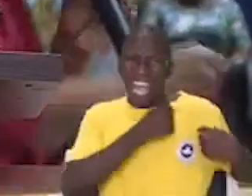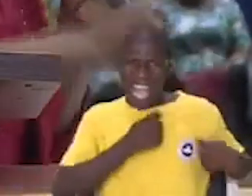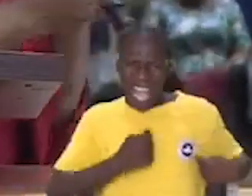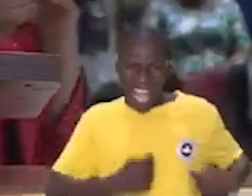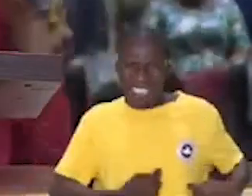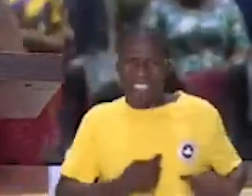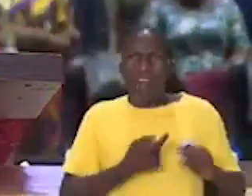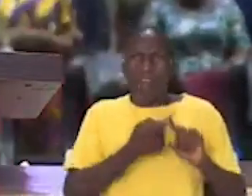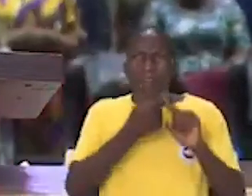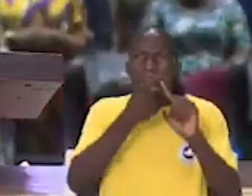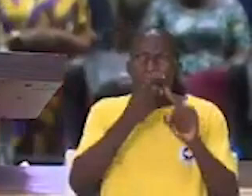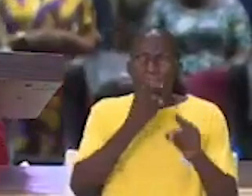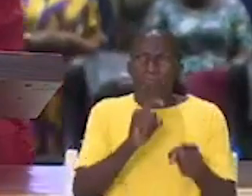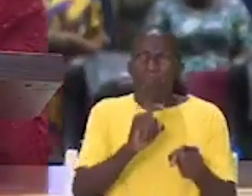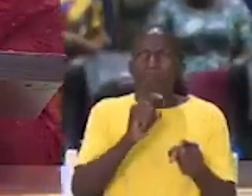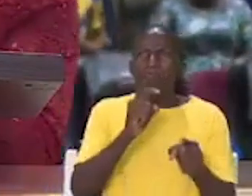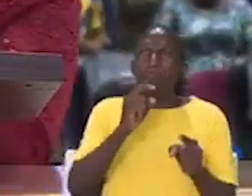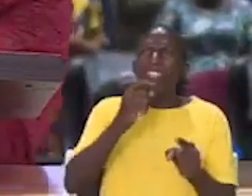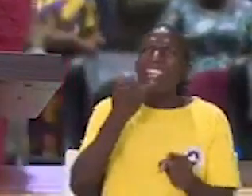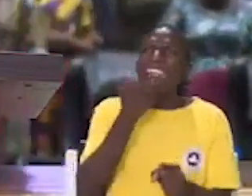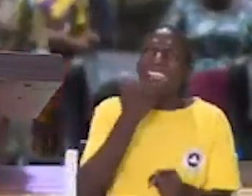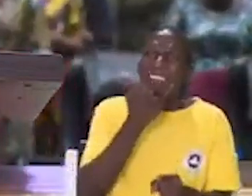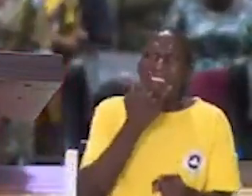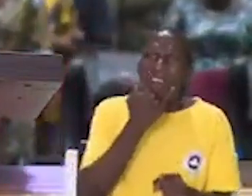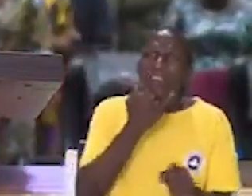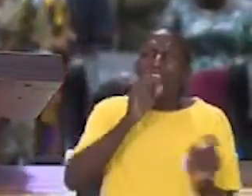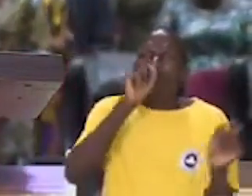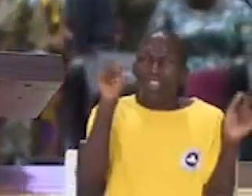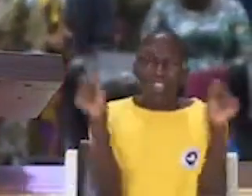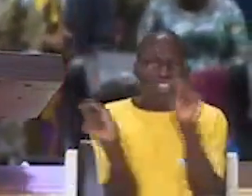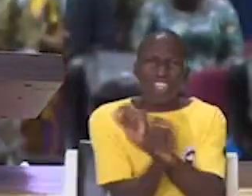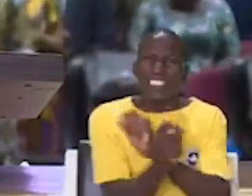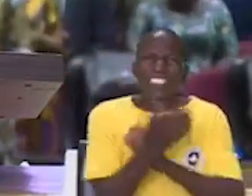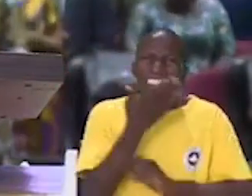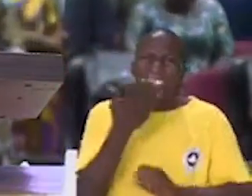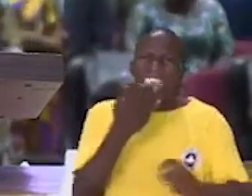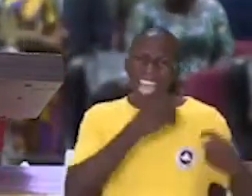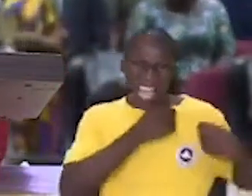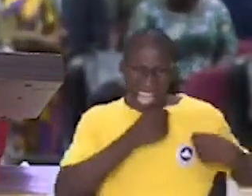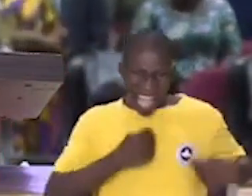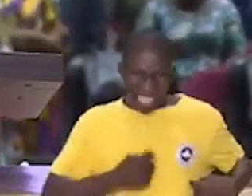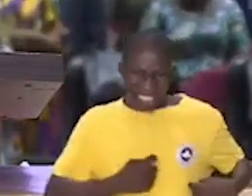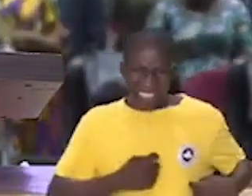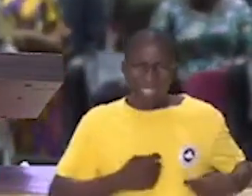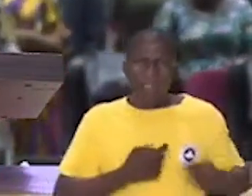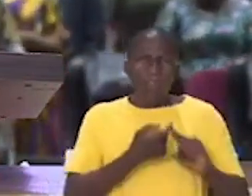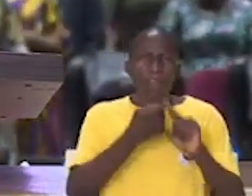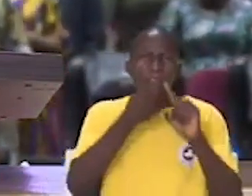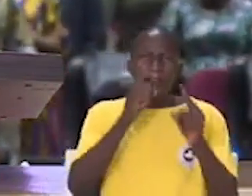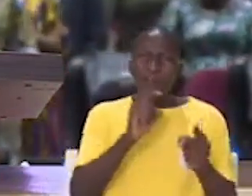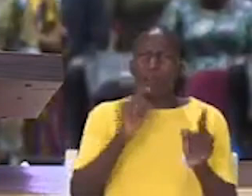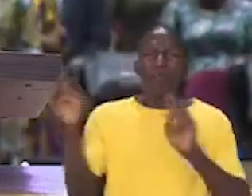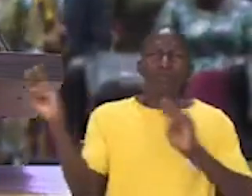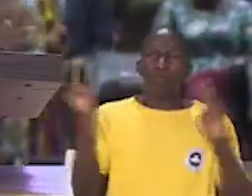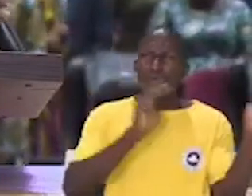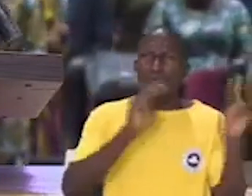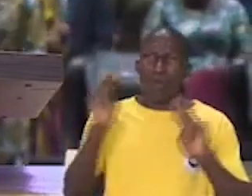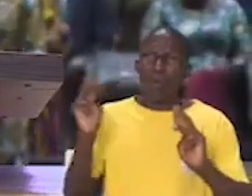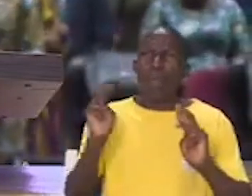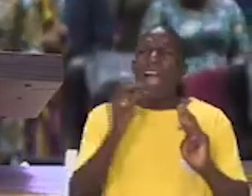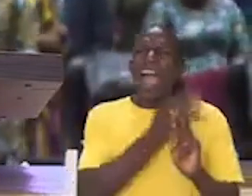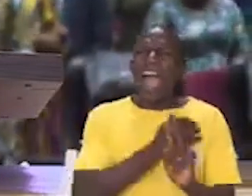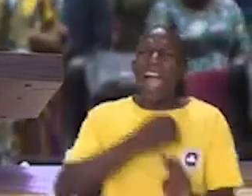their hearts from error. Turn their hearts away from war and